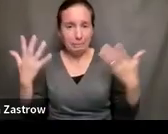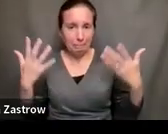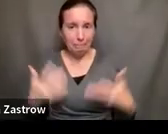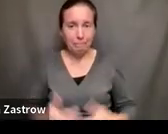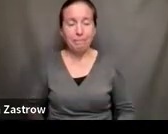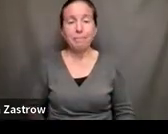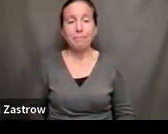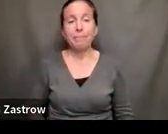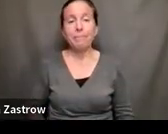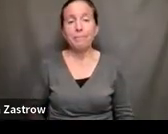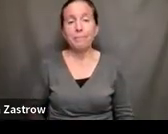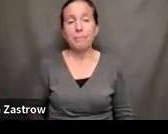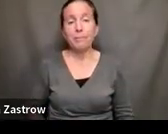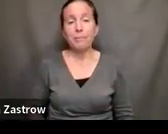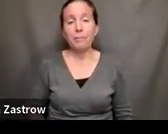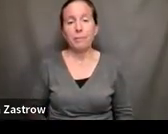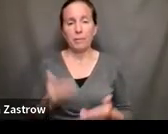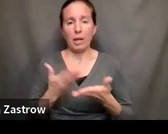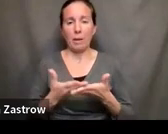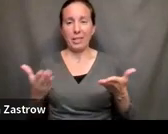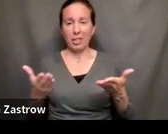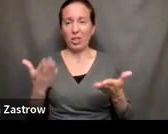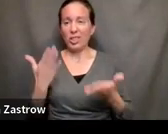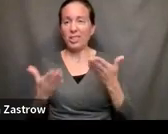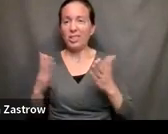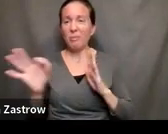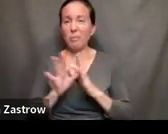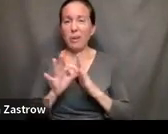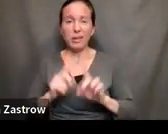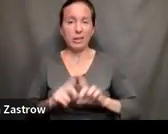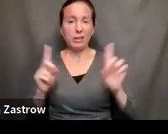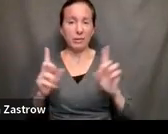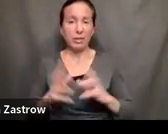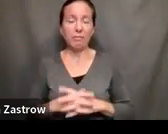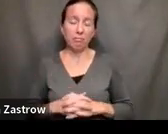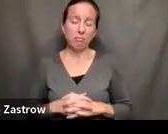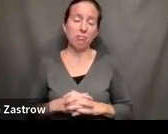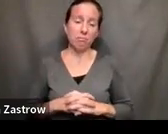Maybe you need to change the materials you're using. Maybe you need to